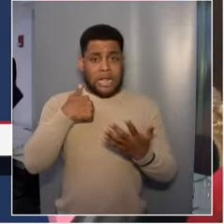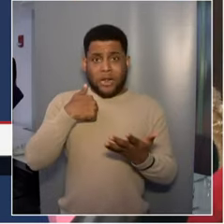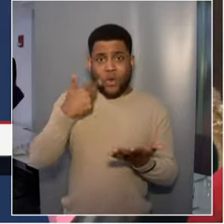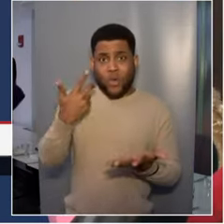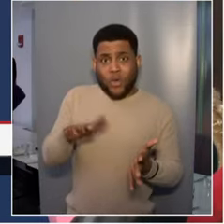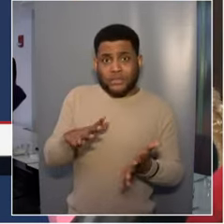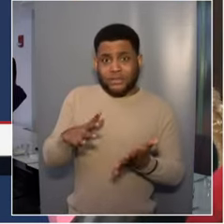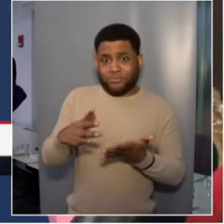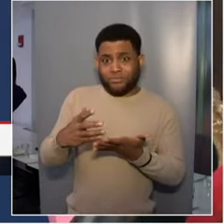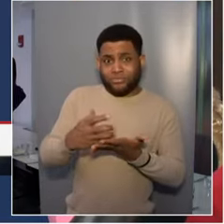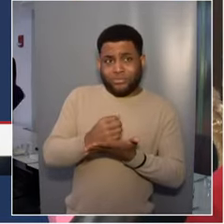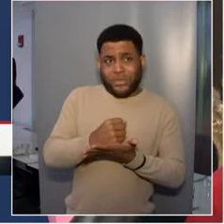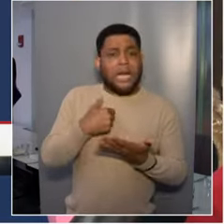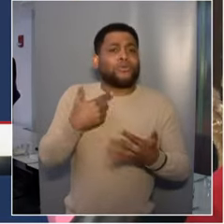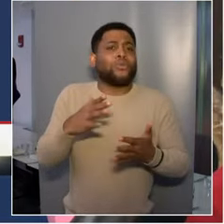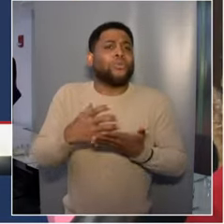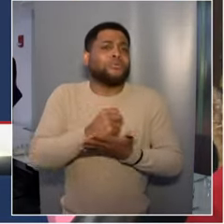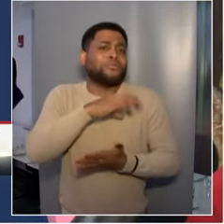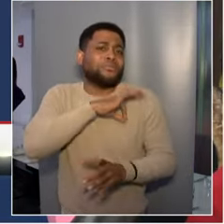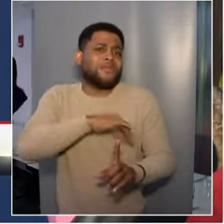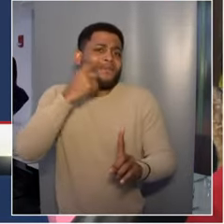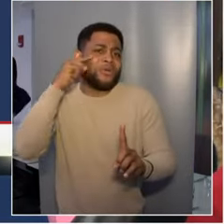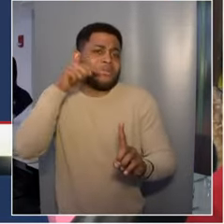think that